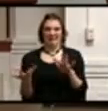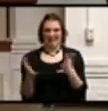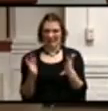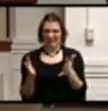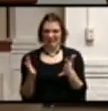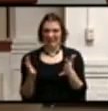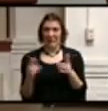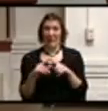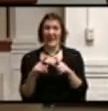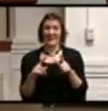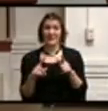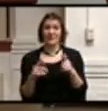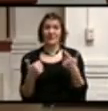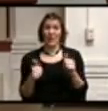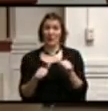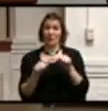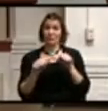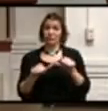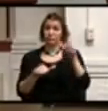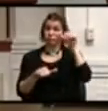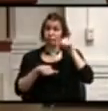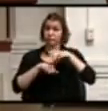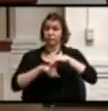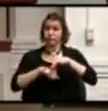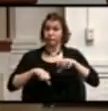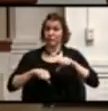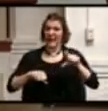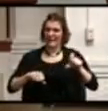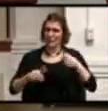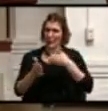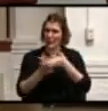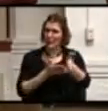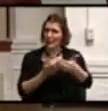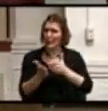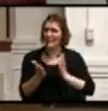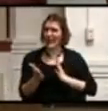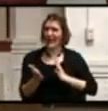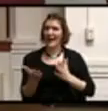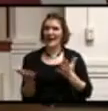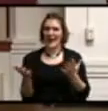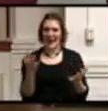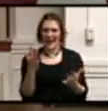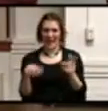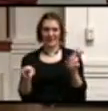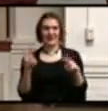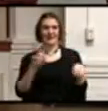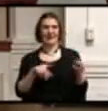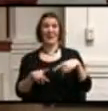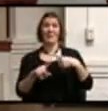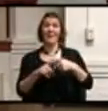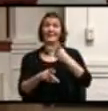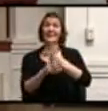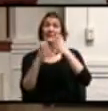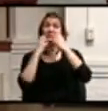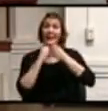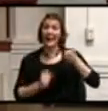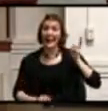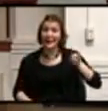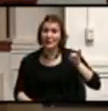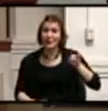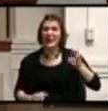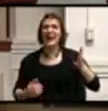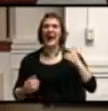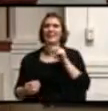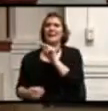and the whole seismic thing, against a historic structure. So I want to be able to at least see all the cornice detail work and